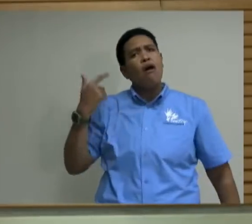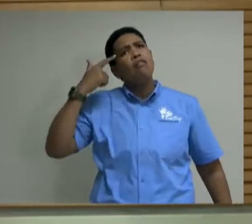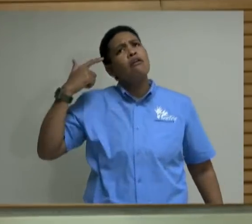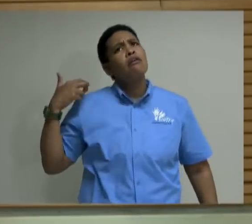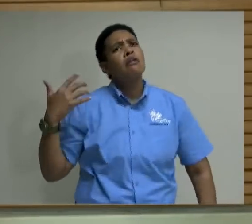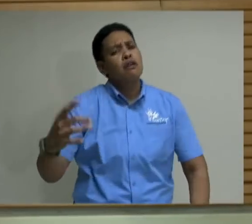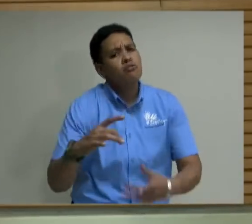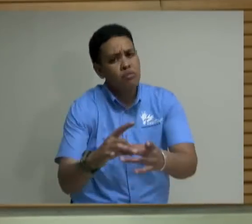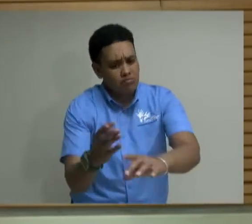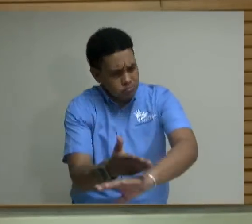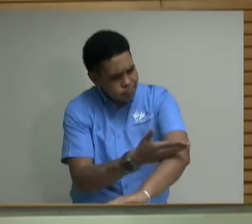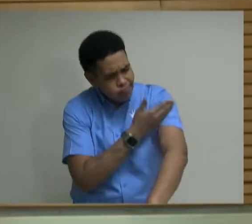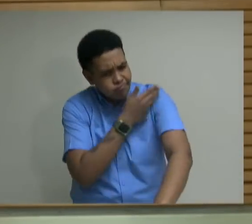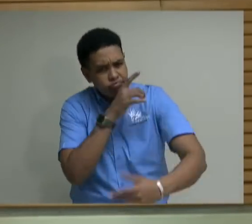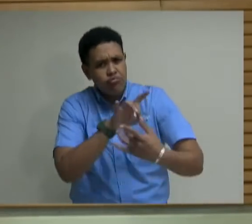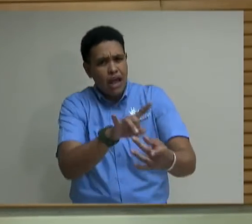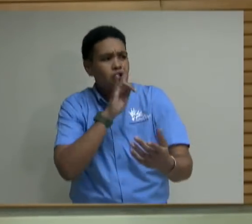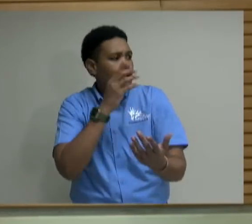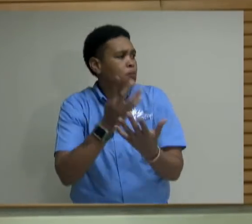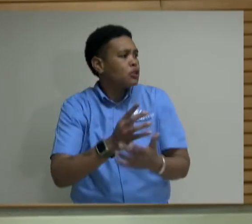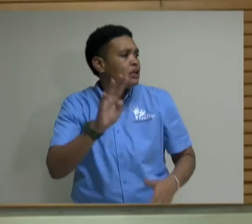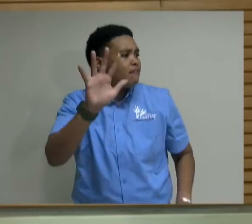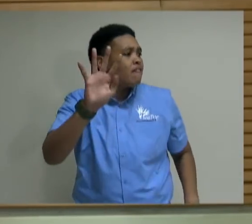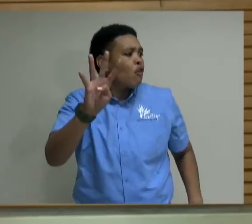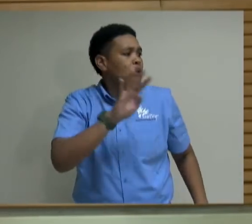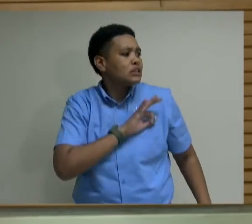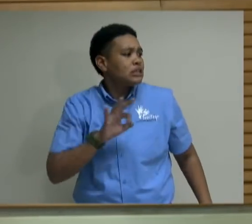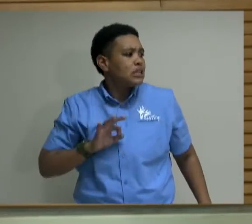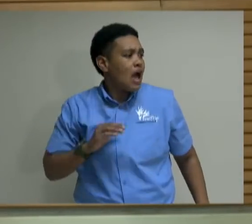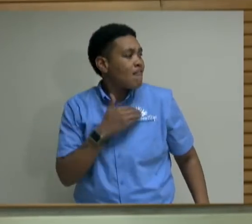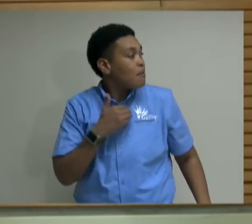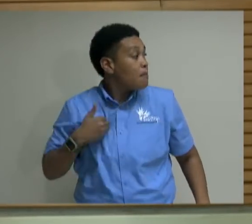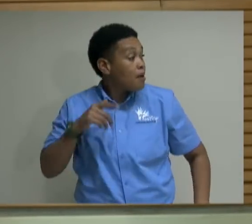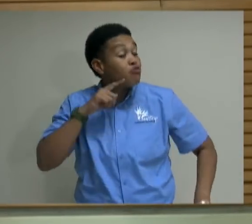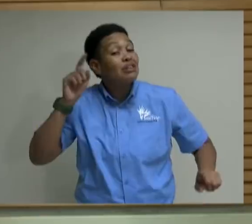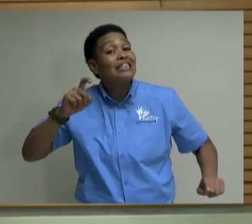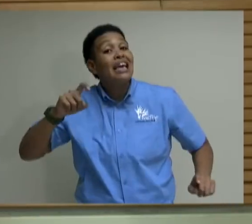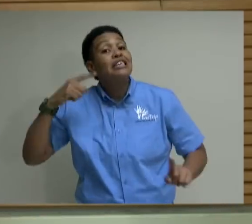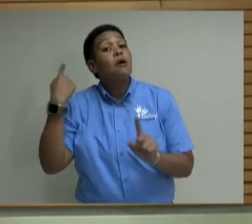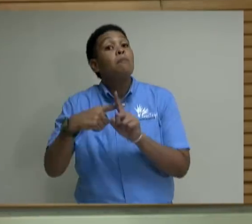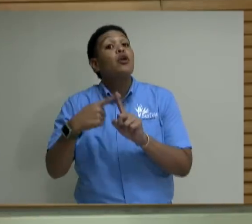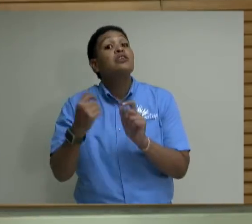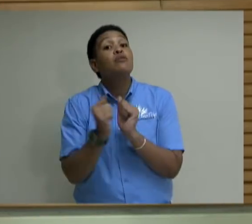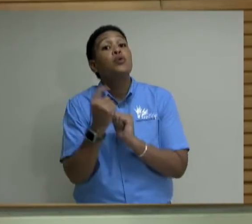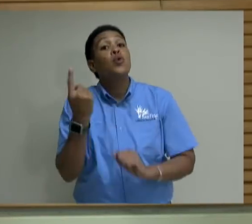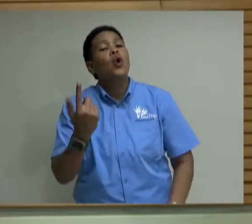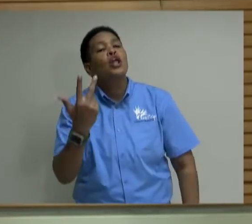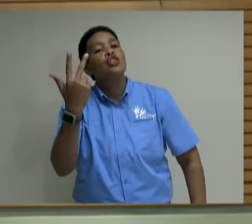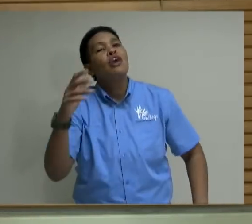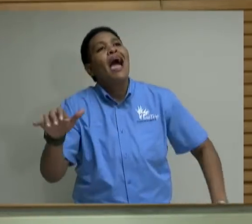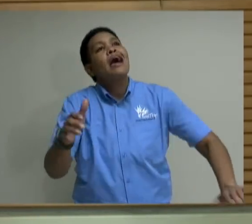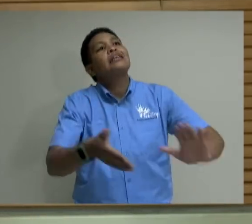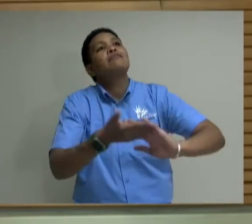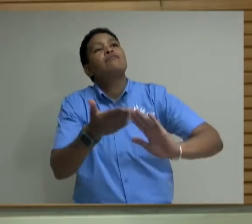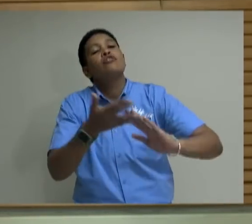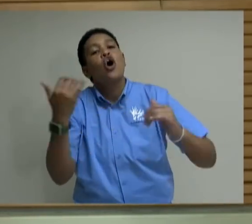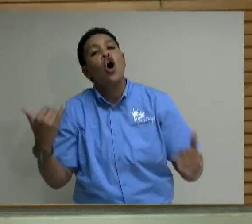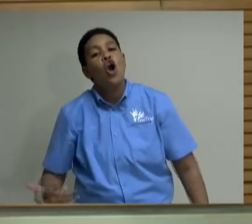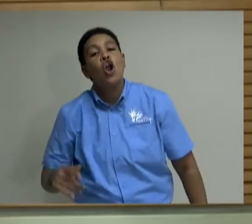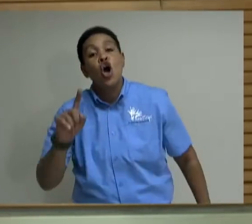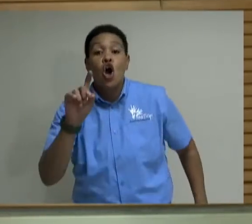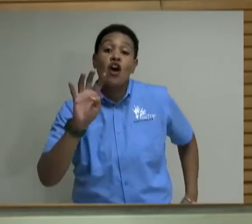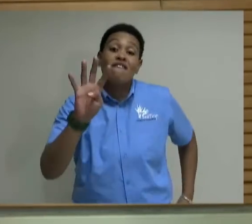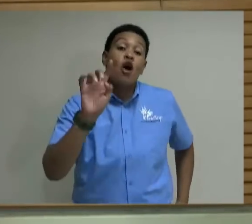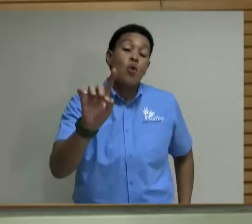terms of our prison population. 54 staff members have tested positive, with only 3 active cases currently and